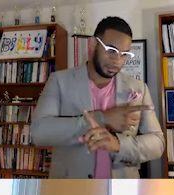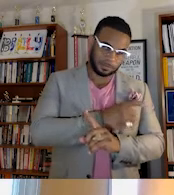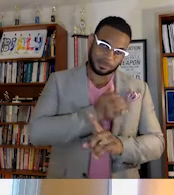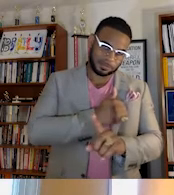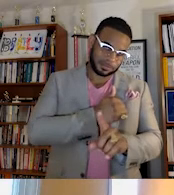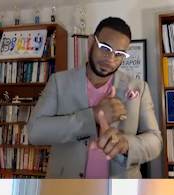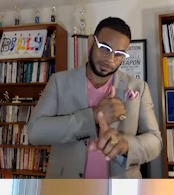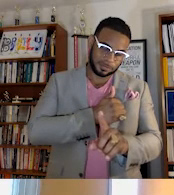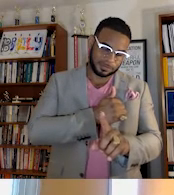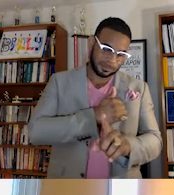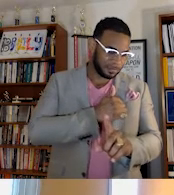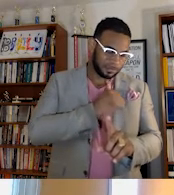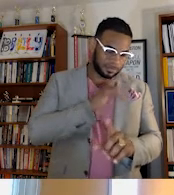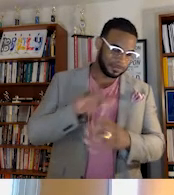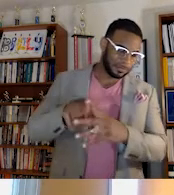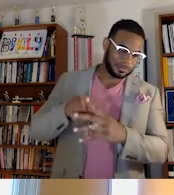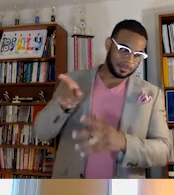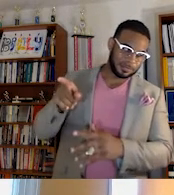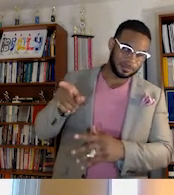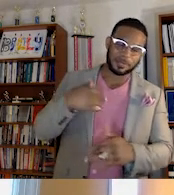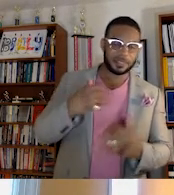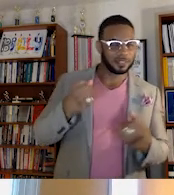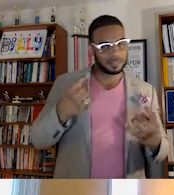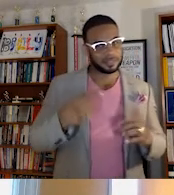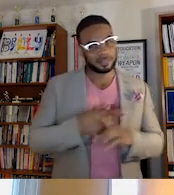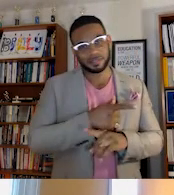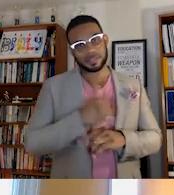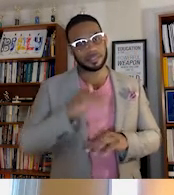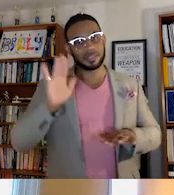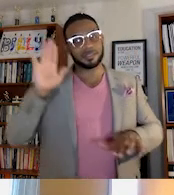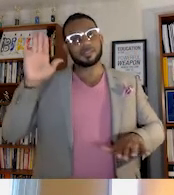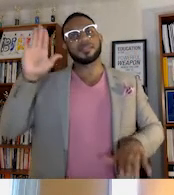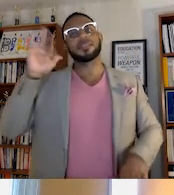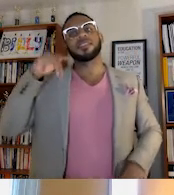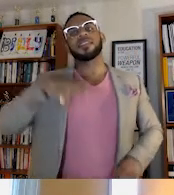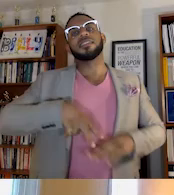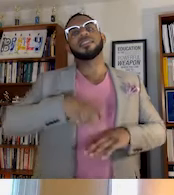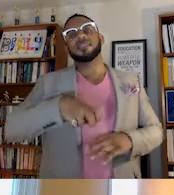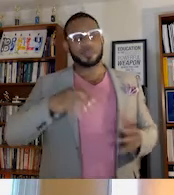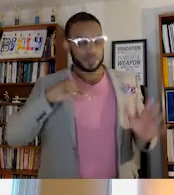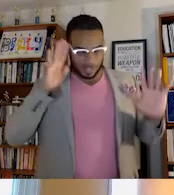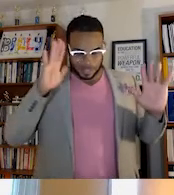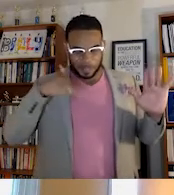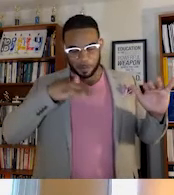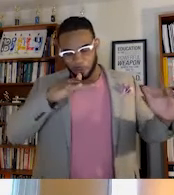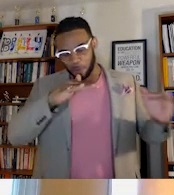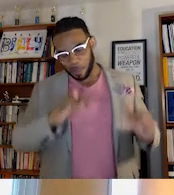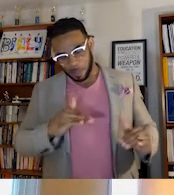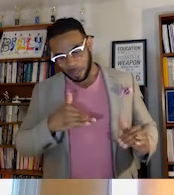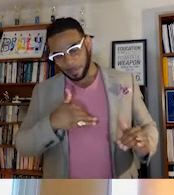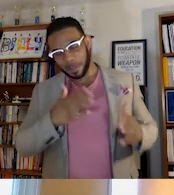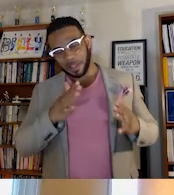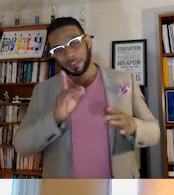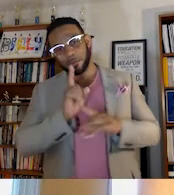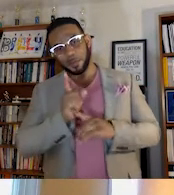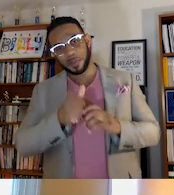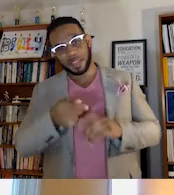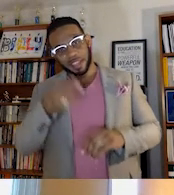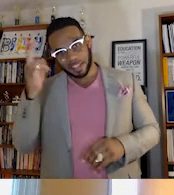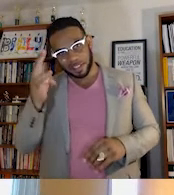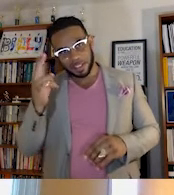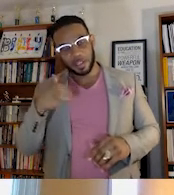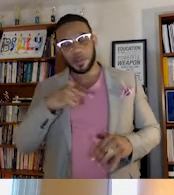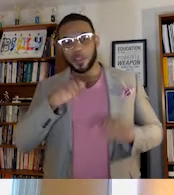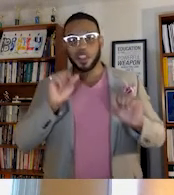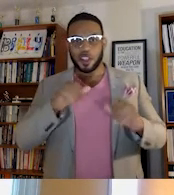Don't get him started, okay? Don't get him started. I have many soapboxes to jump on, but I'm going to talk about all of these moments in history